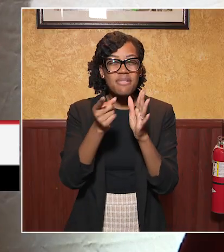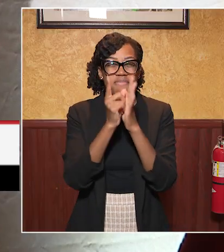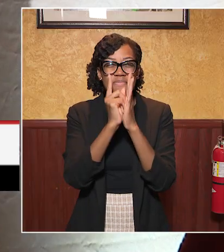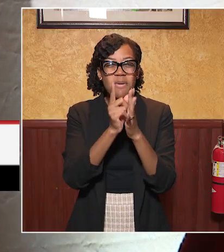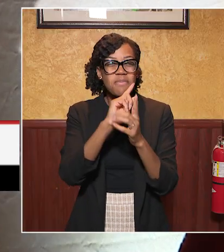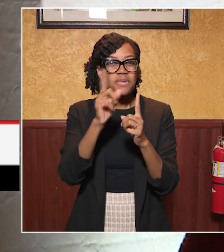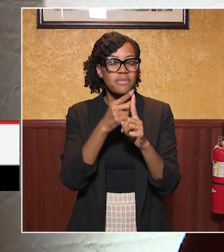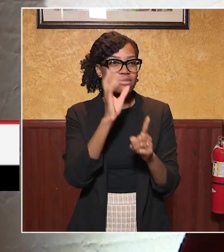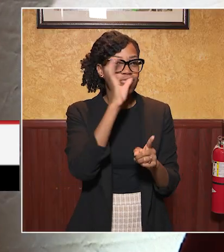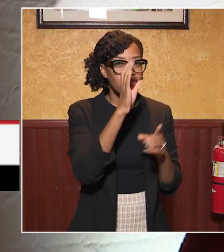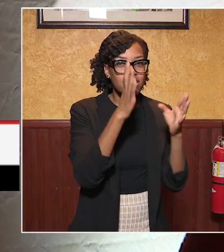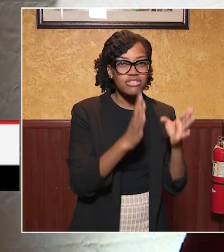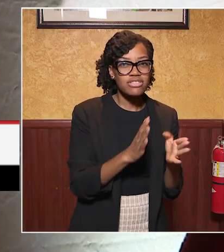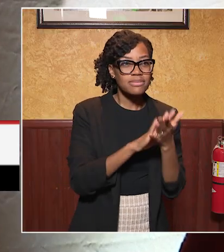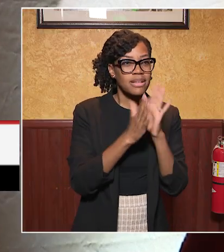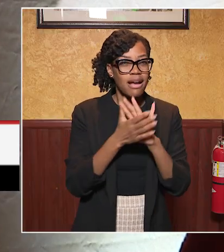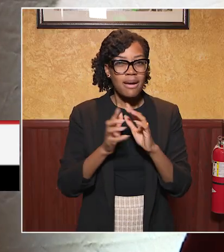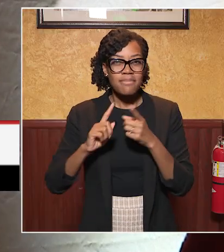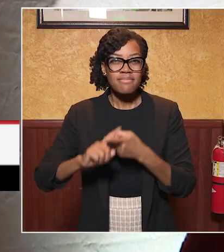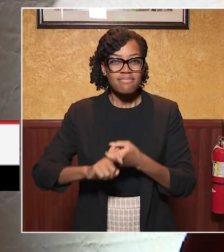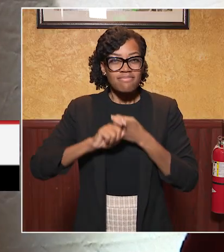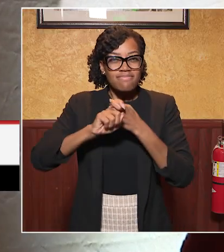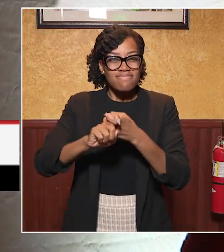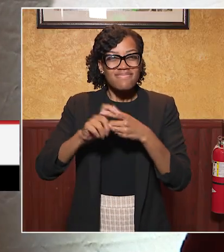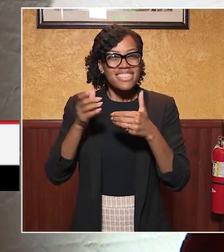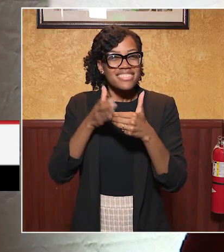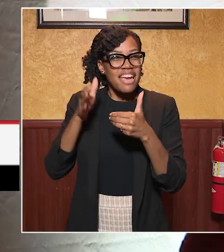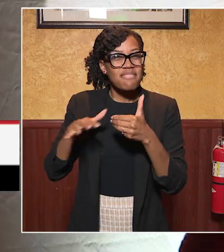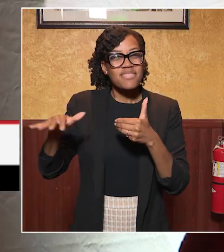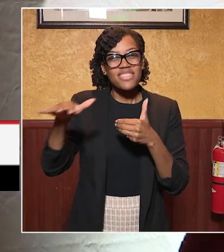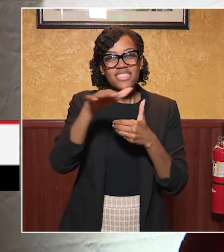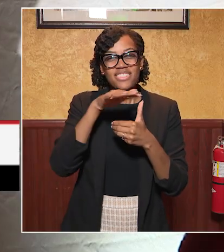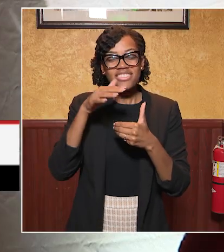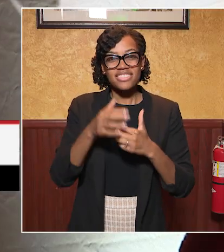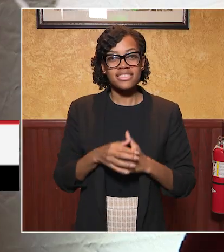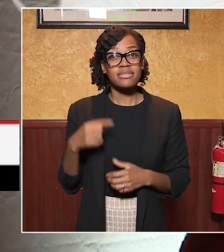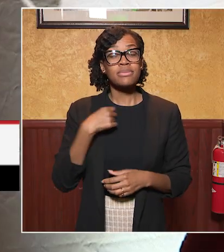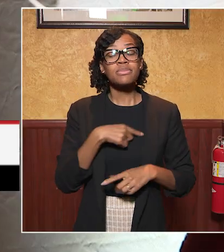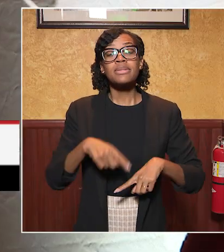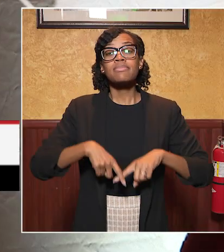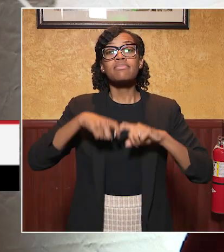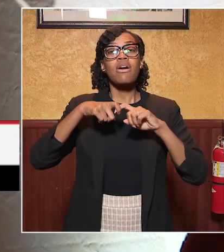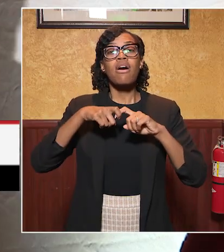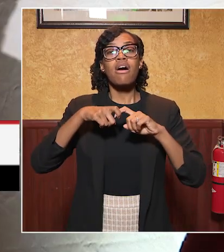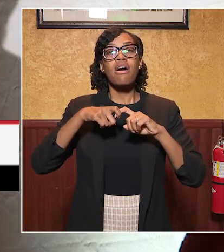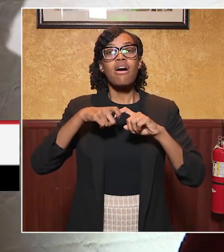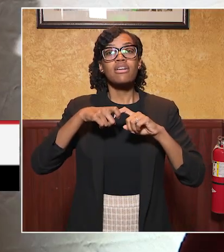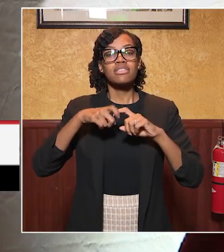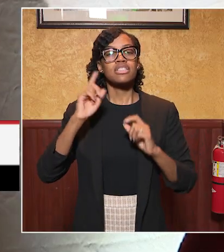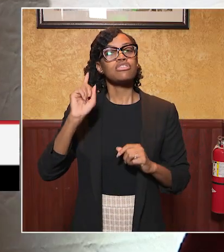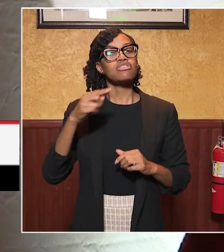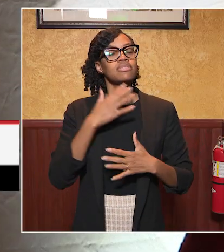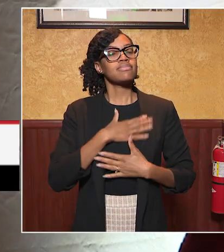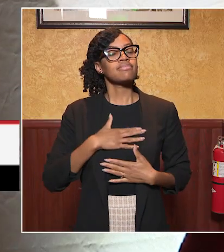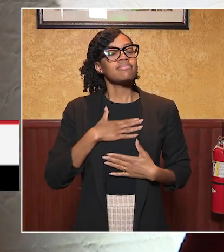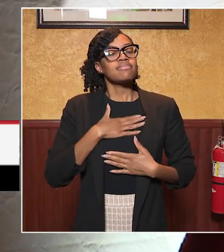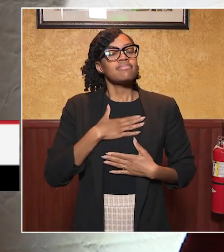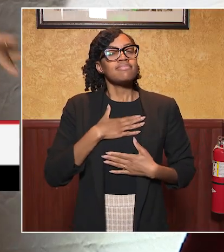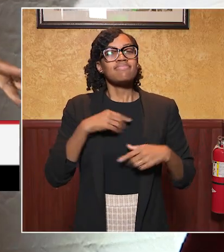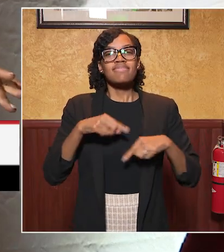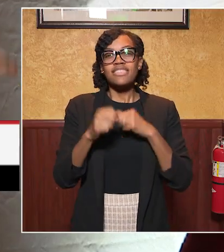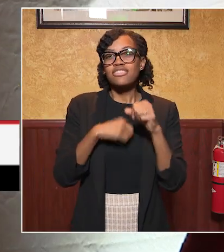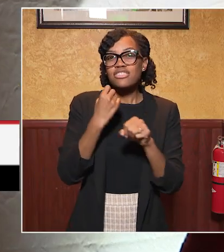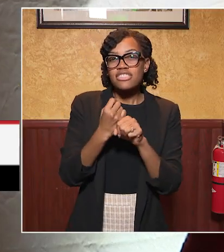neighbors, when we pause long enough to be grateful, even in a year that no one would